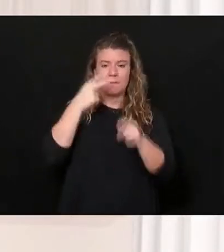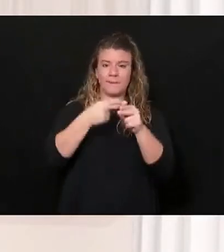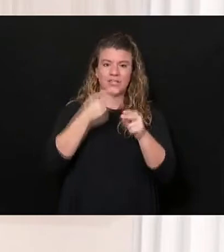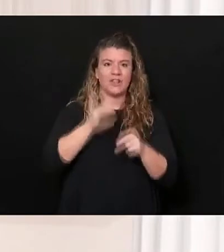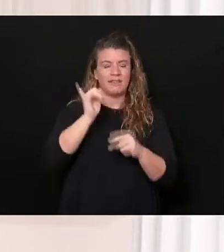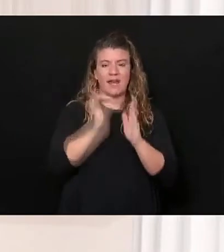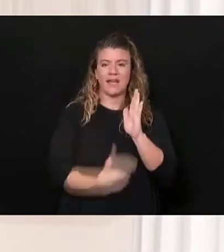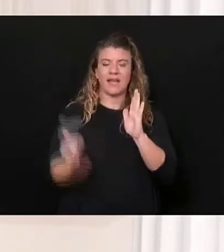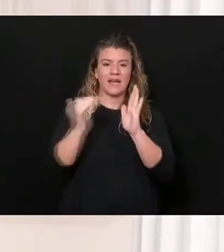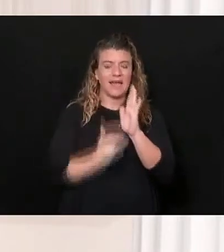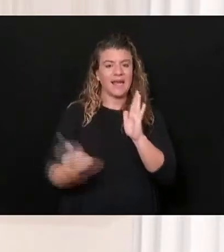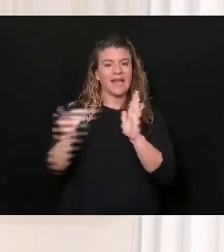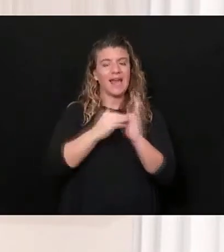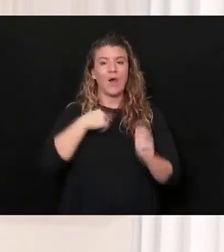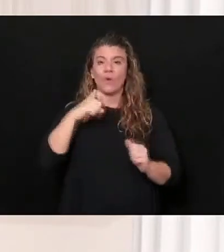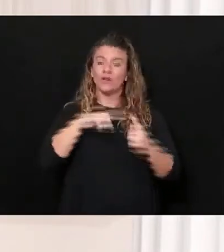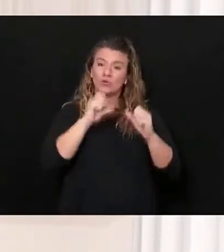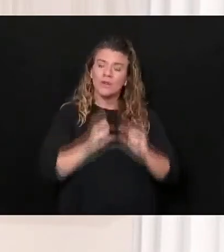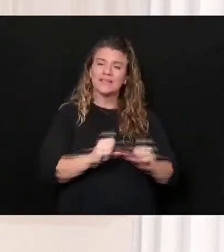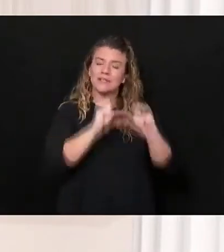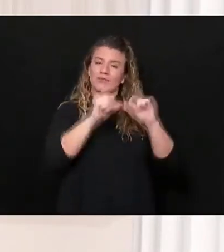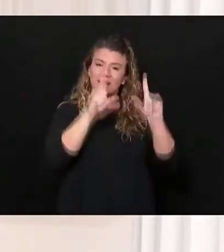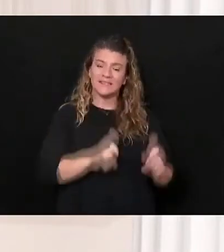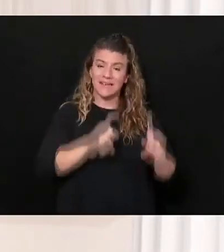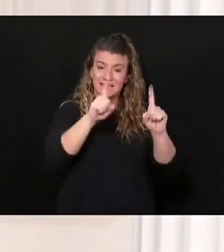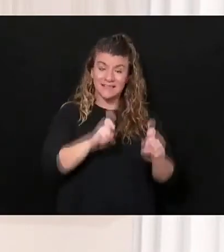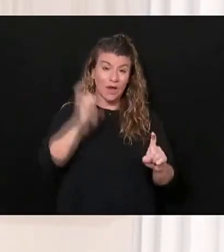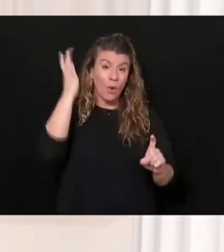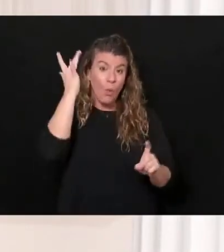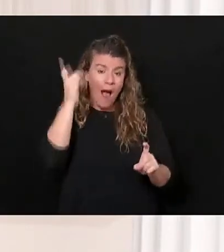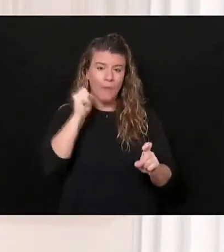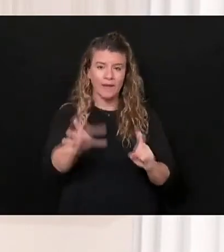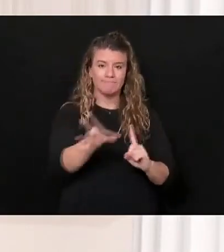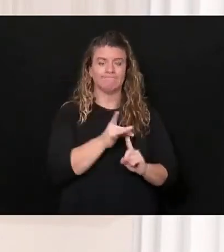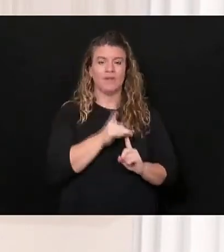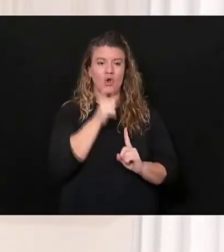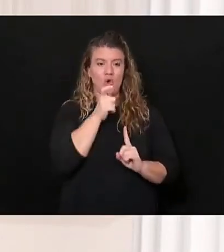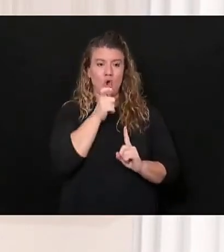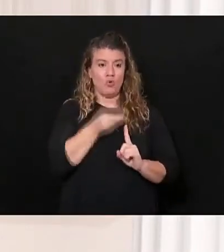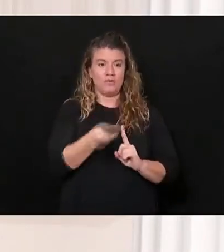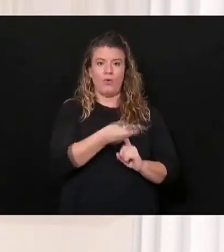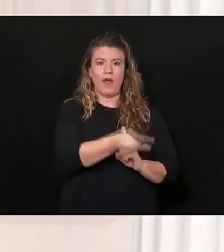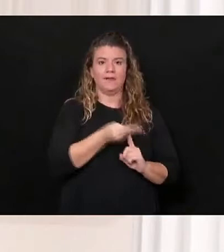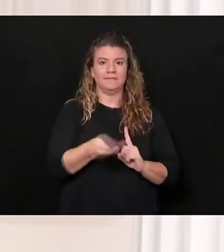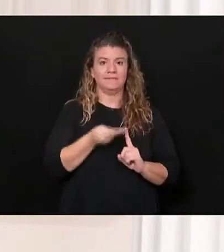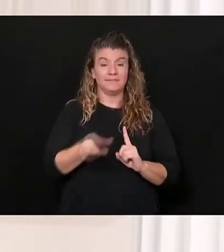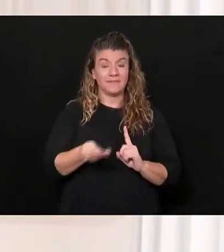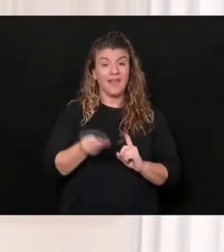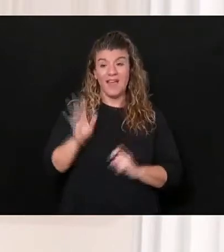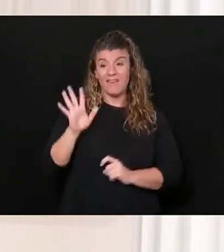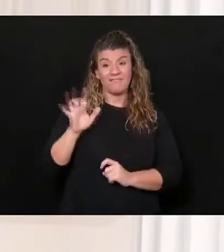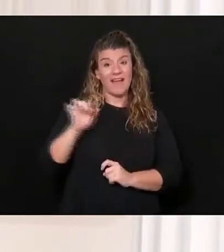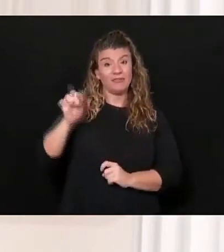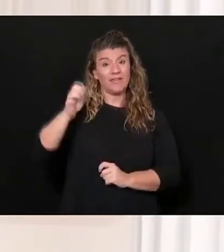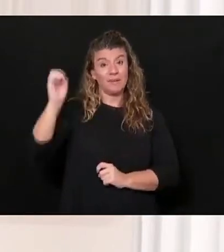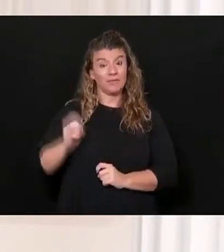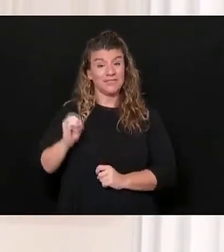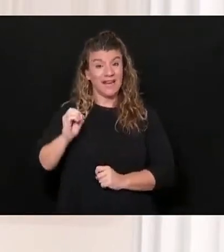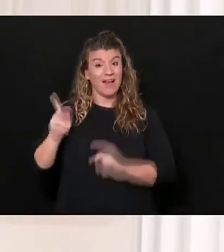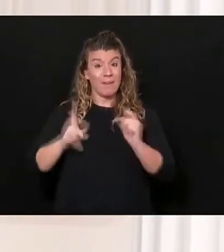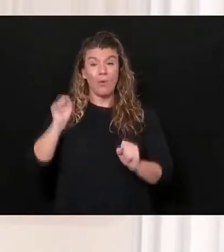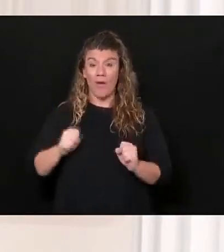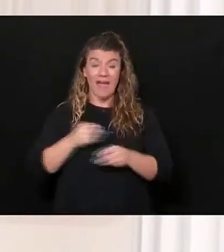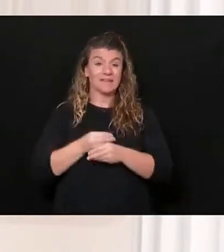continue this so that we can identify people that are super spreaders, the 5 to 10% of people that spread to 80% of